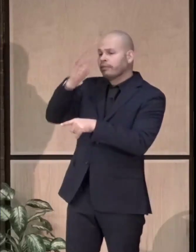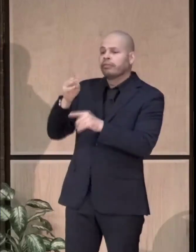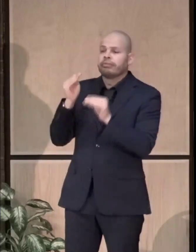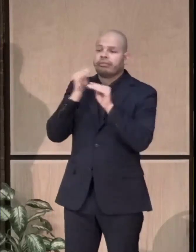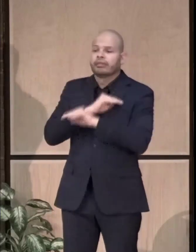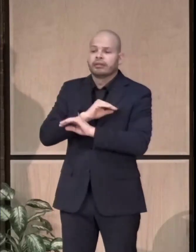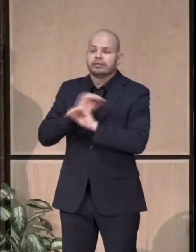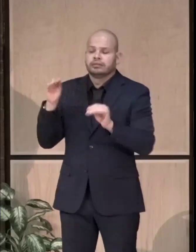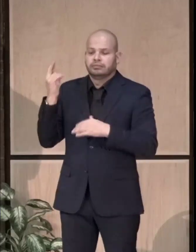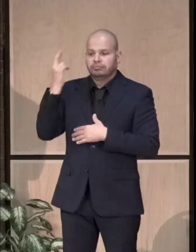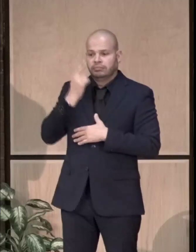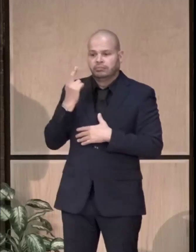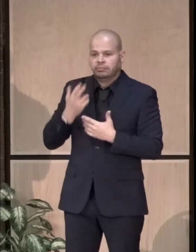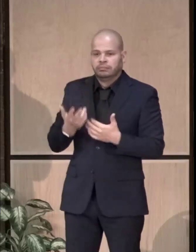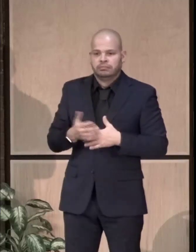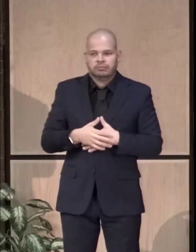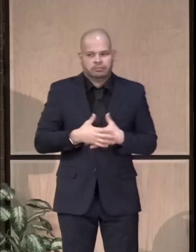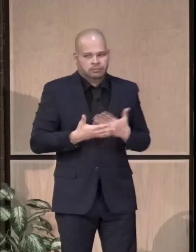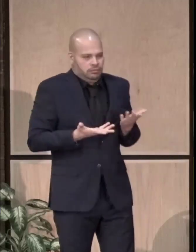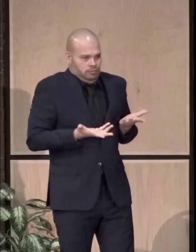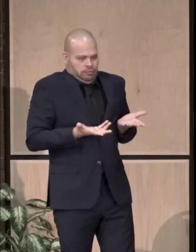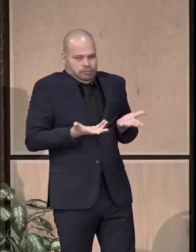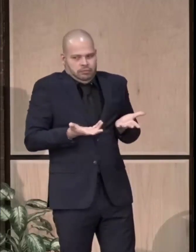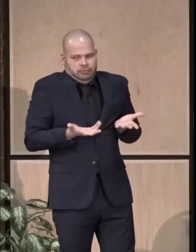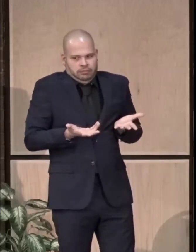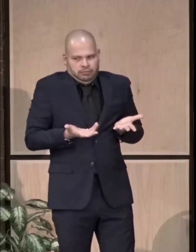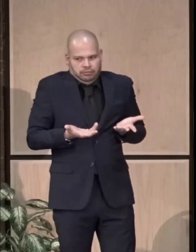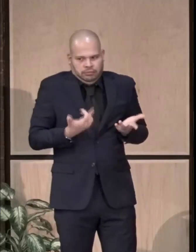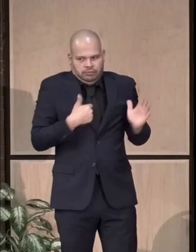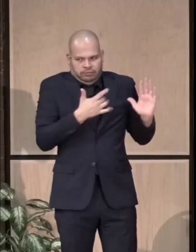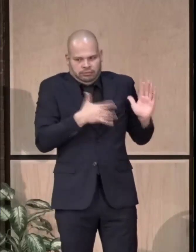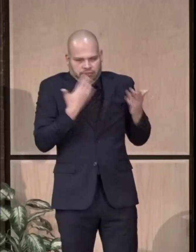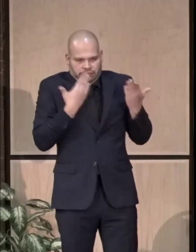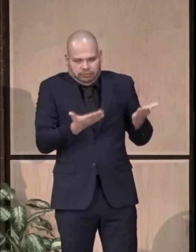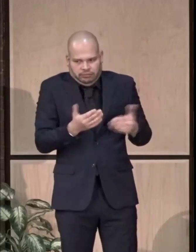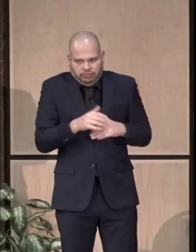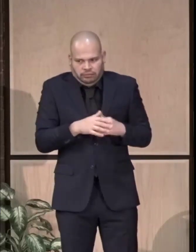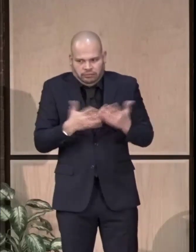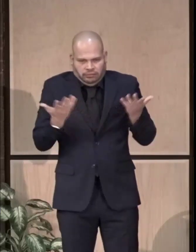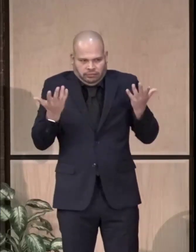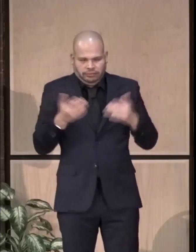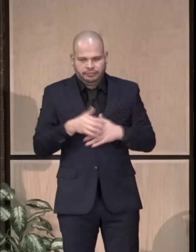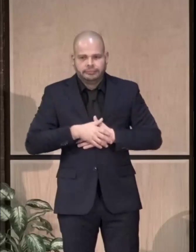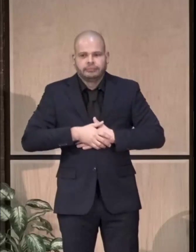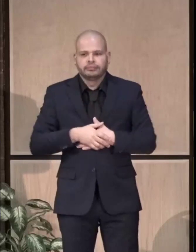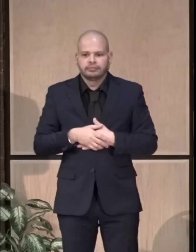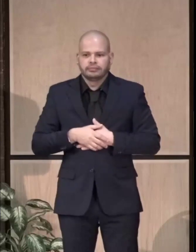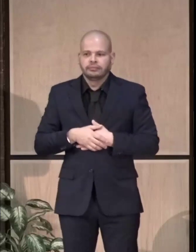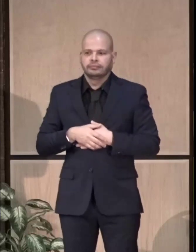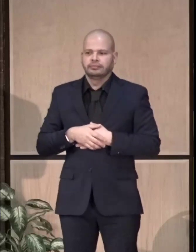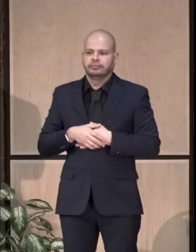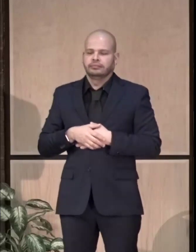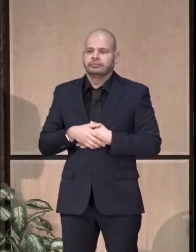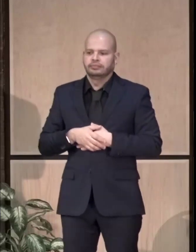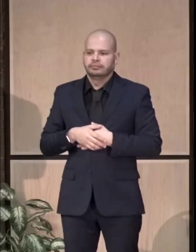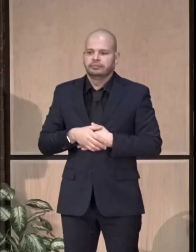I can't speak to his motives. So then Schofield told